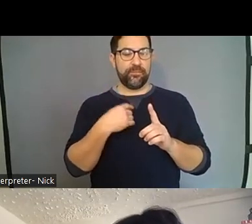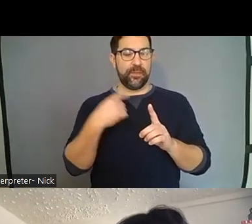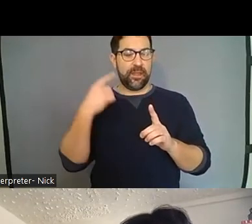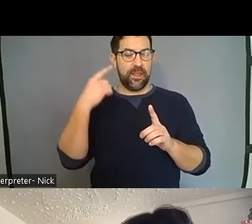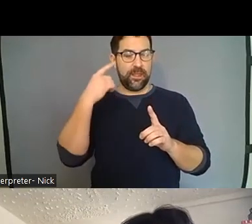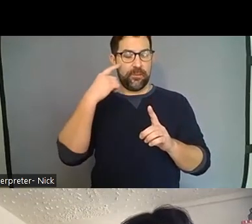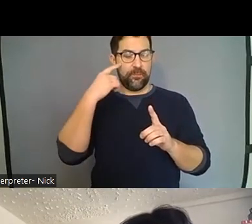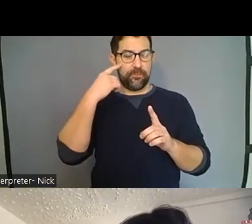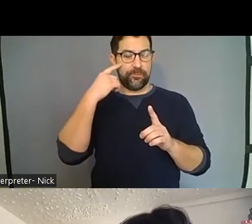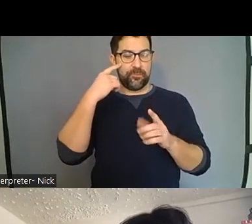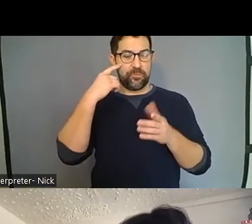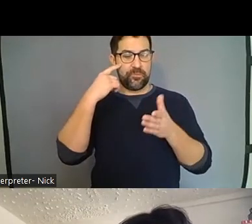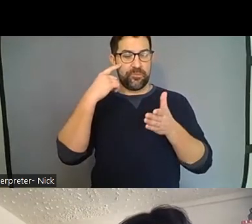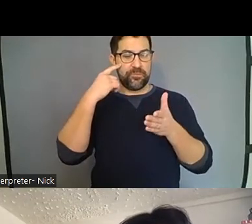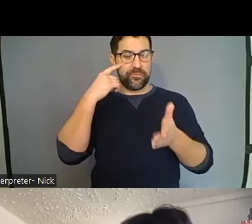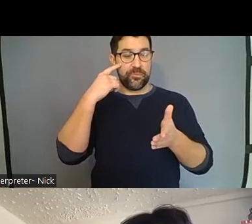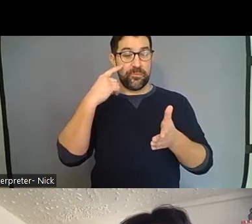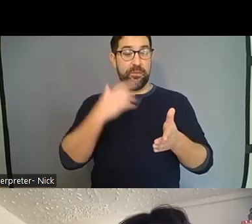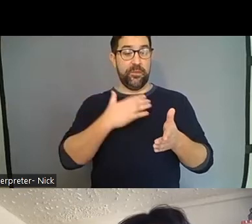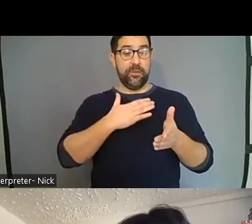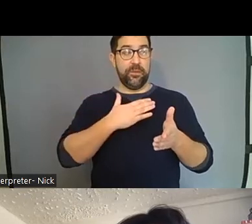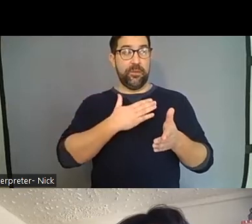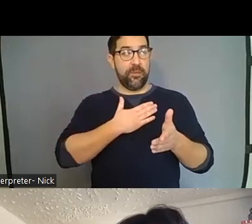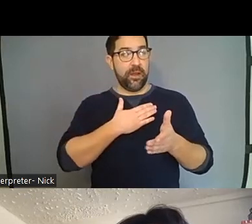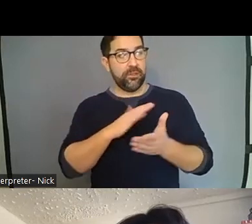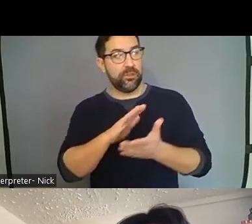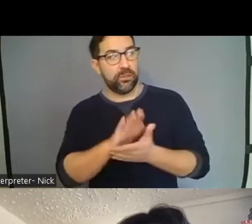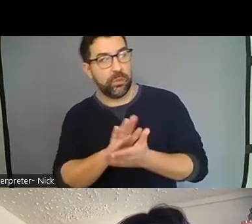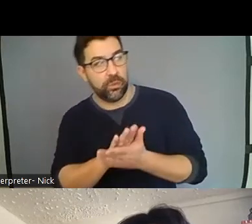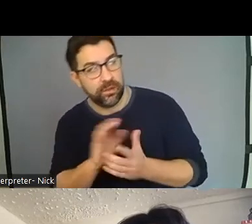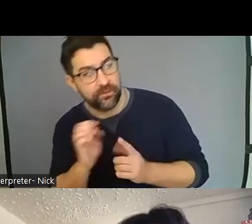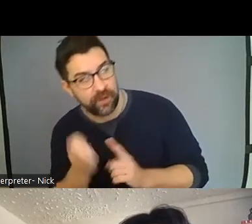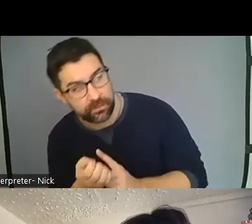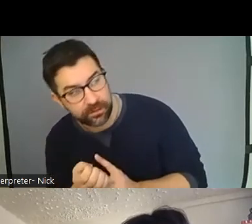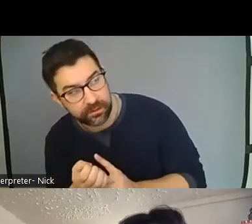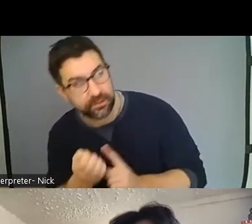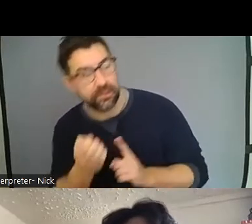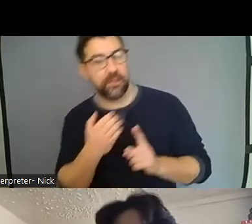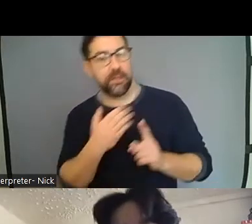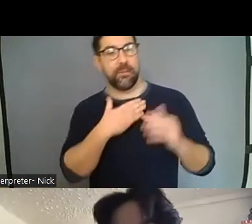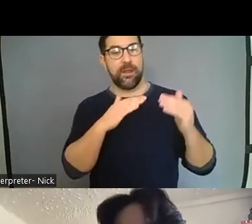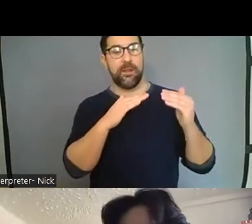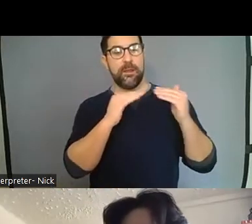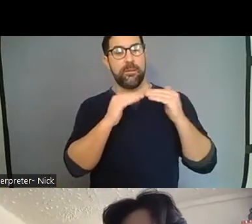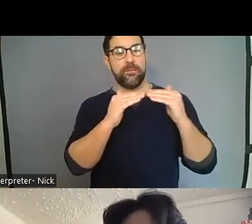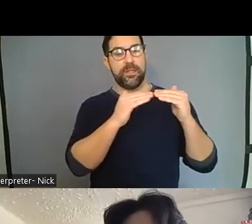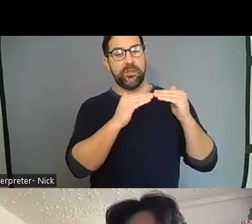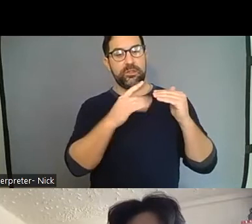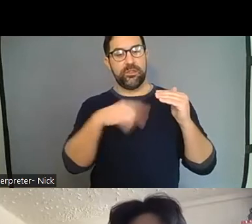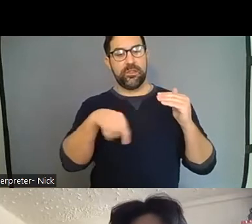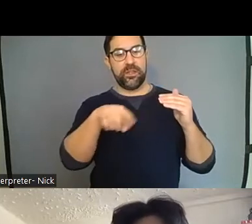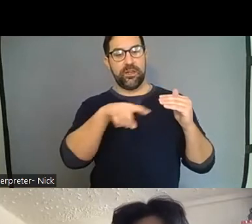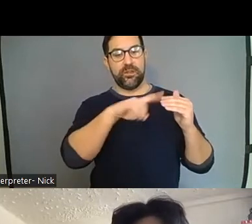in specifically my school environment and kind of getting my peers to the state